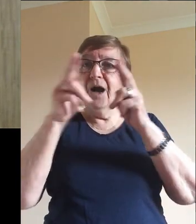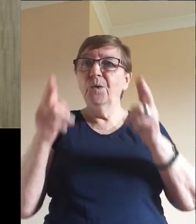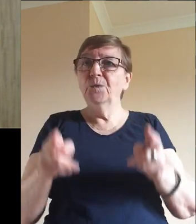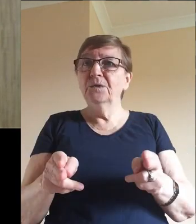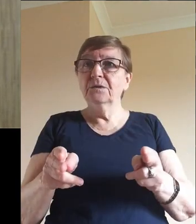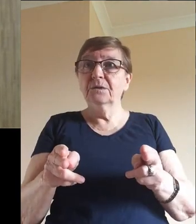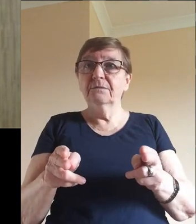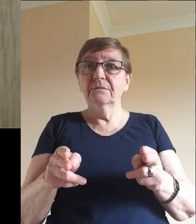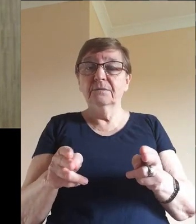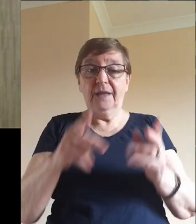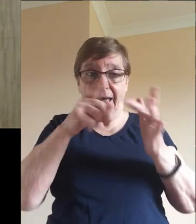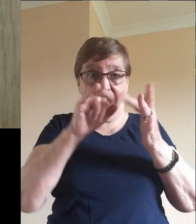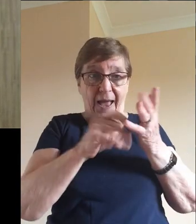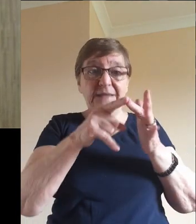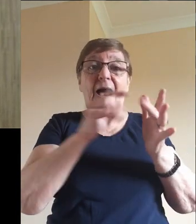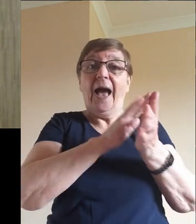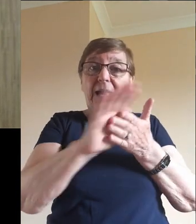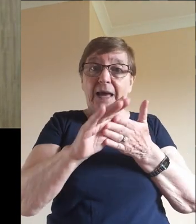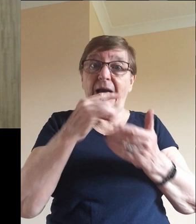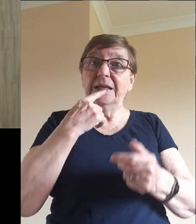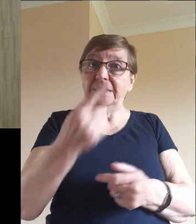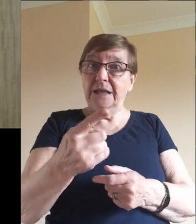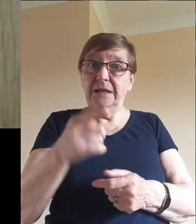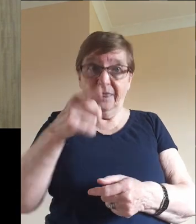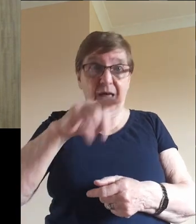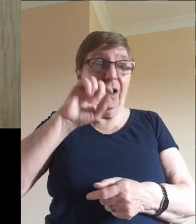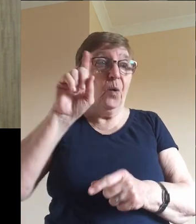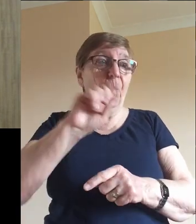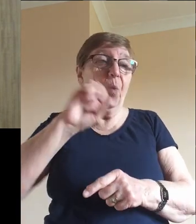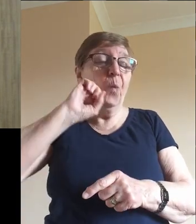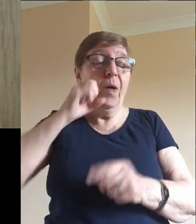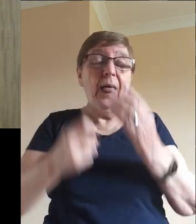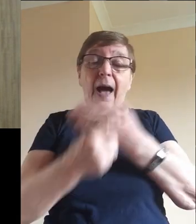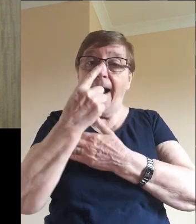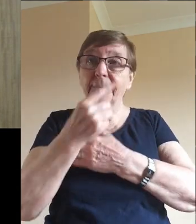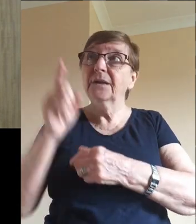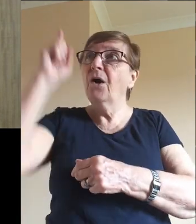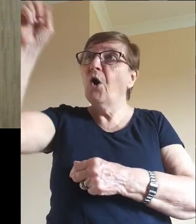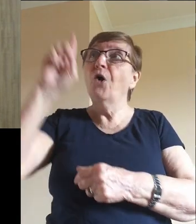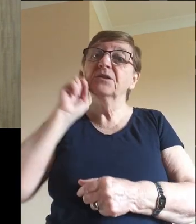Well, that, says Isaiah in chapter 54, is what's going to happen to God's people.